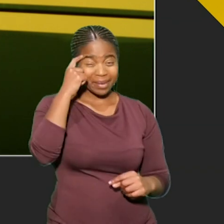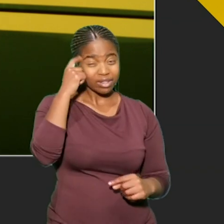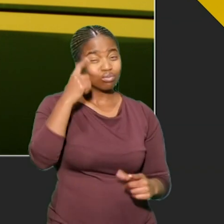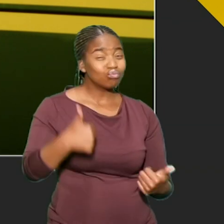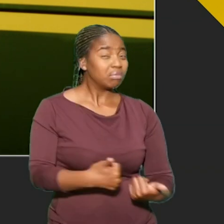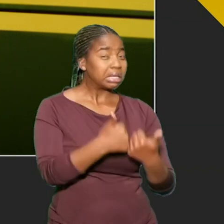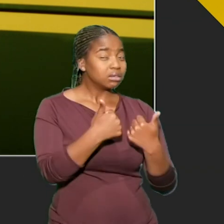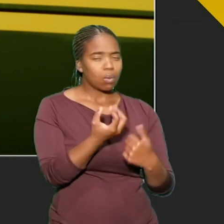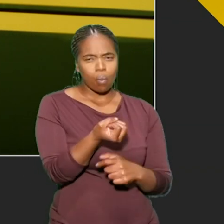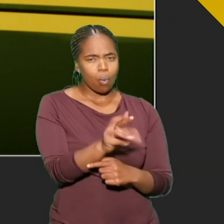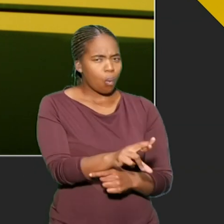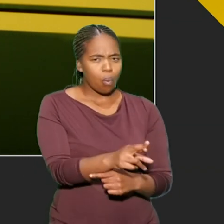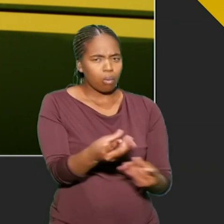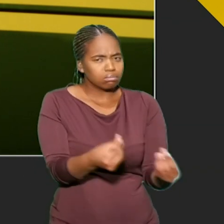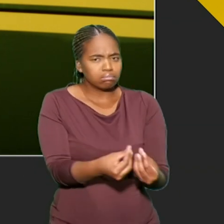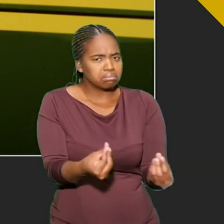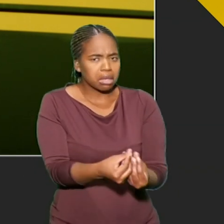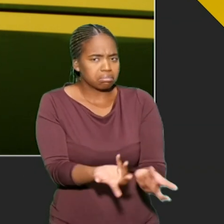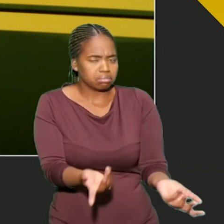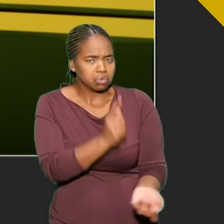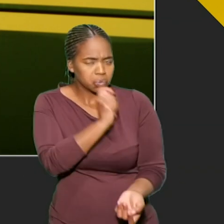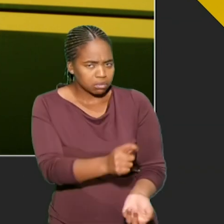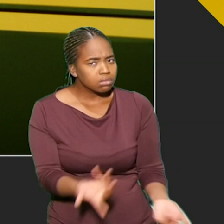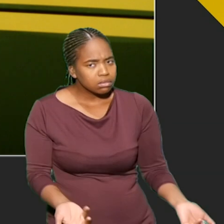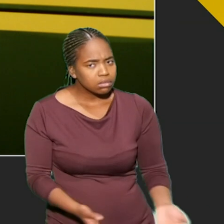challenge that we're dealing with, or is it something that is actually a reality?